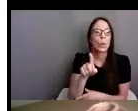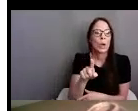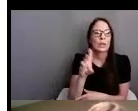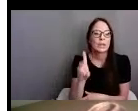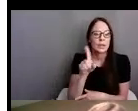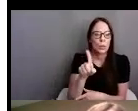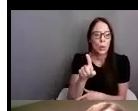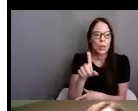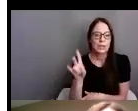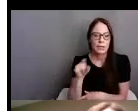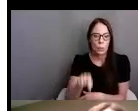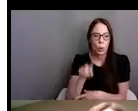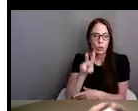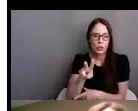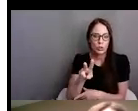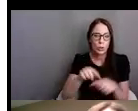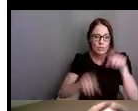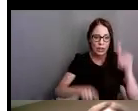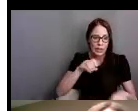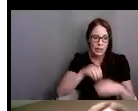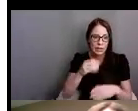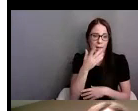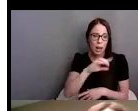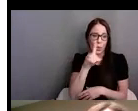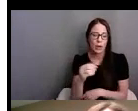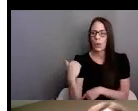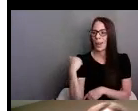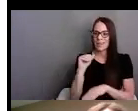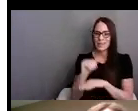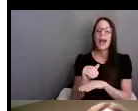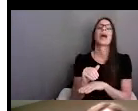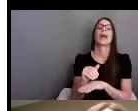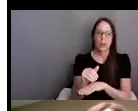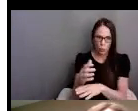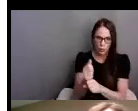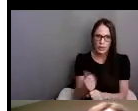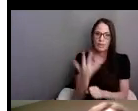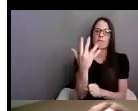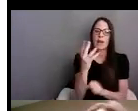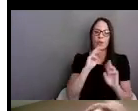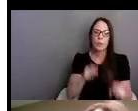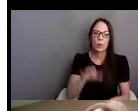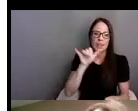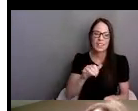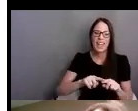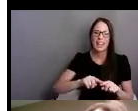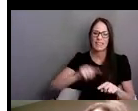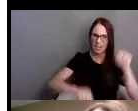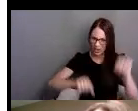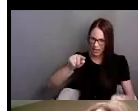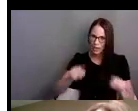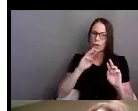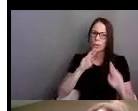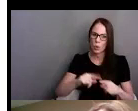B.1.617.2 variant in Colorado. Last night, we had 5 reports of that variant reported to us in Colorado. All of